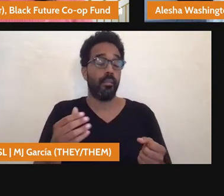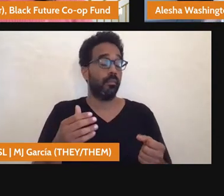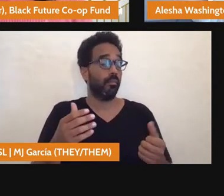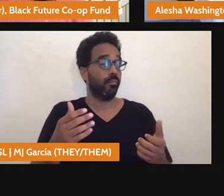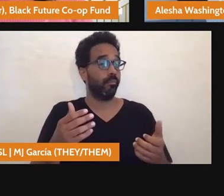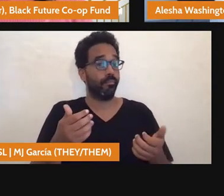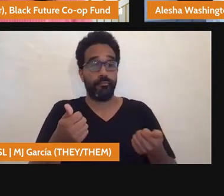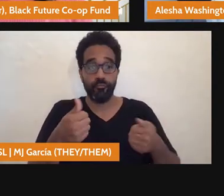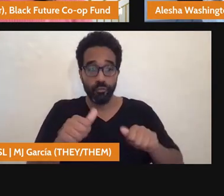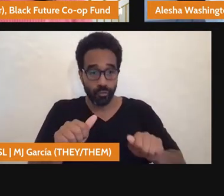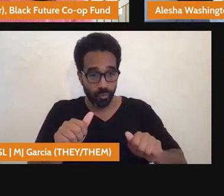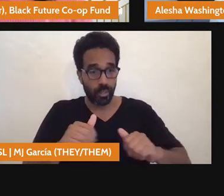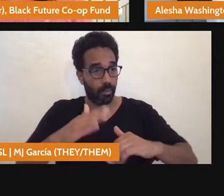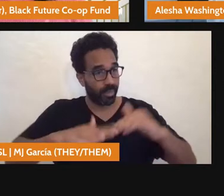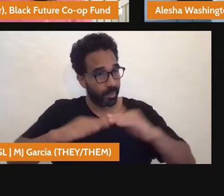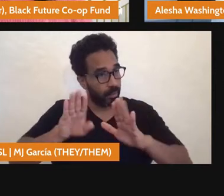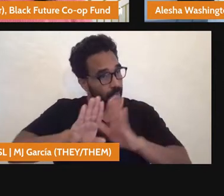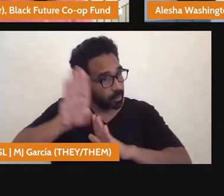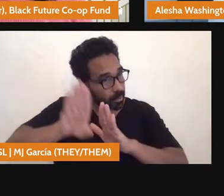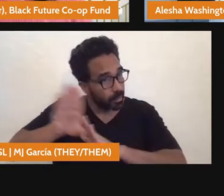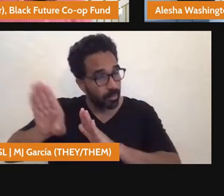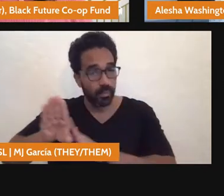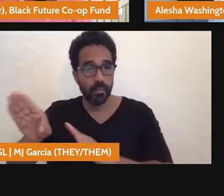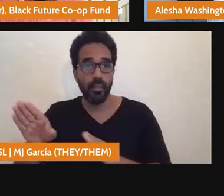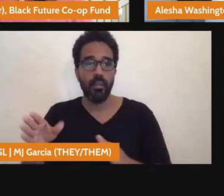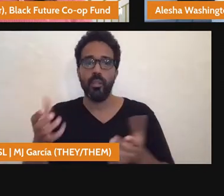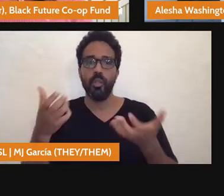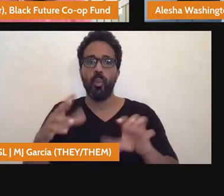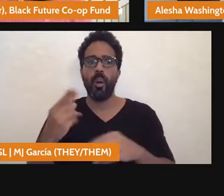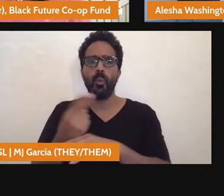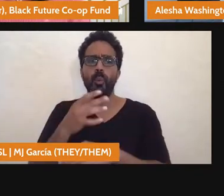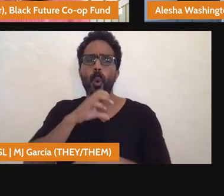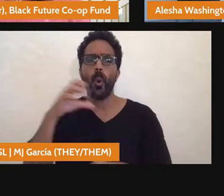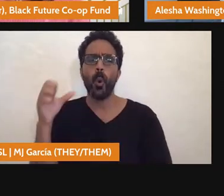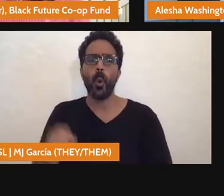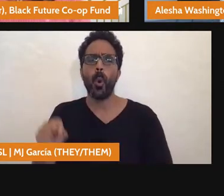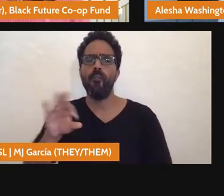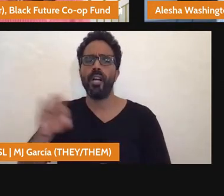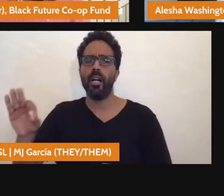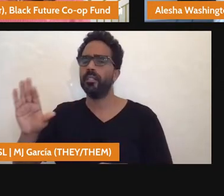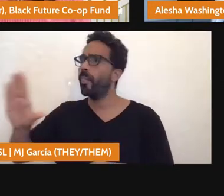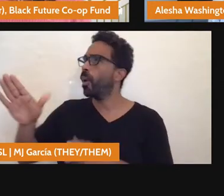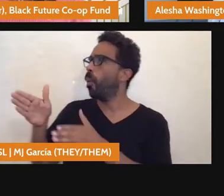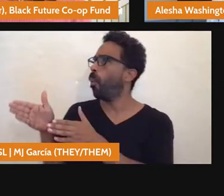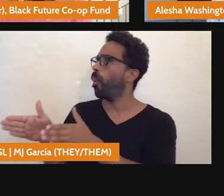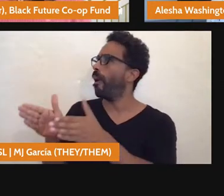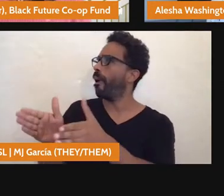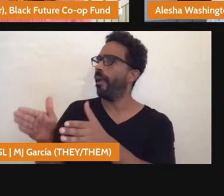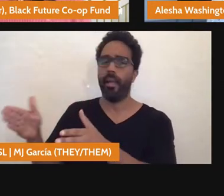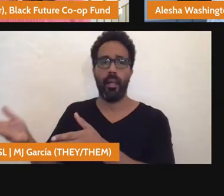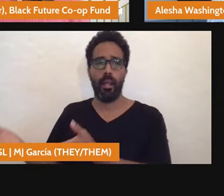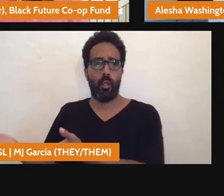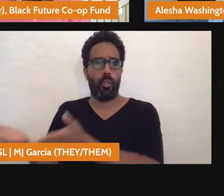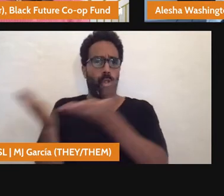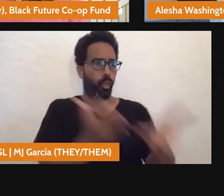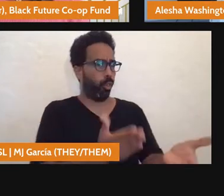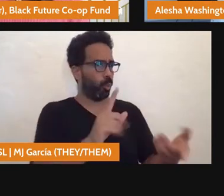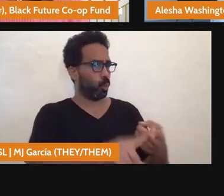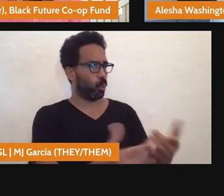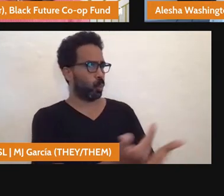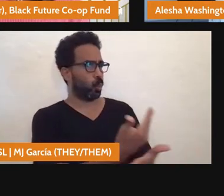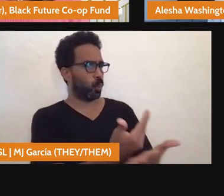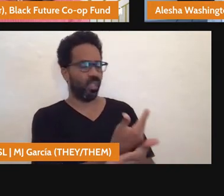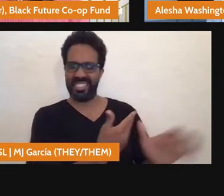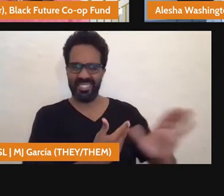apply old models to how we think about evaluating the work that kind of counteracts all the other things we're trying to do on the front end, right? And that's a